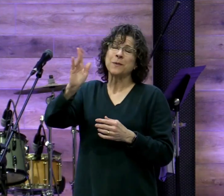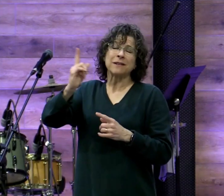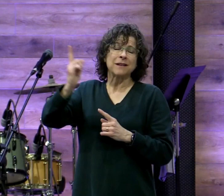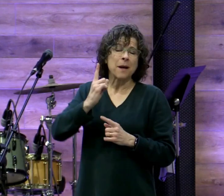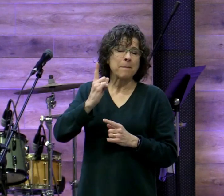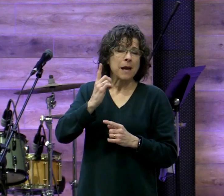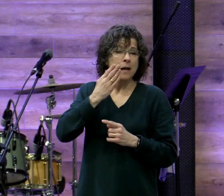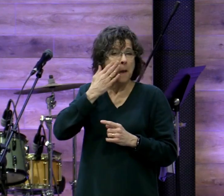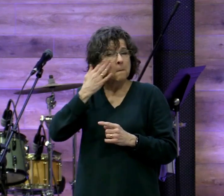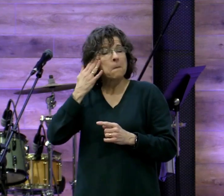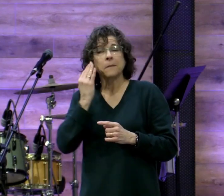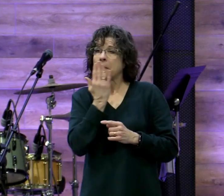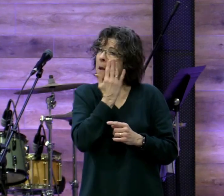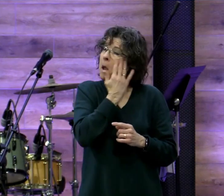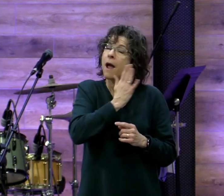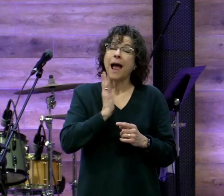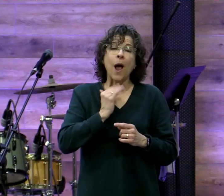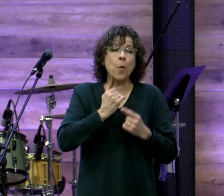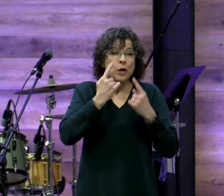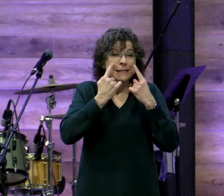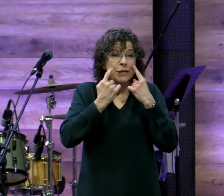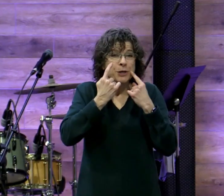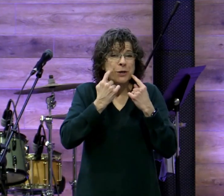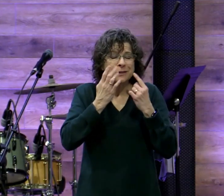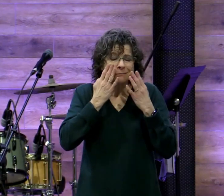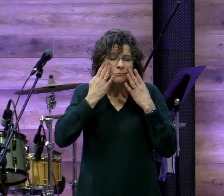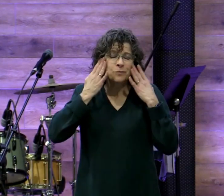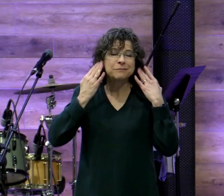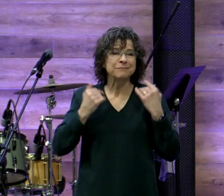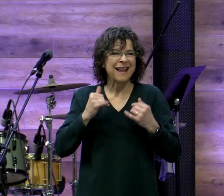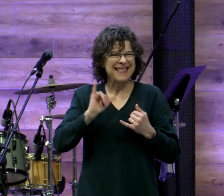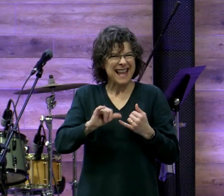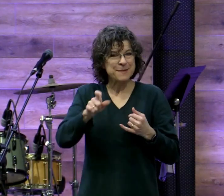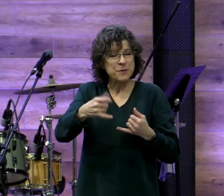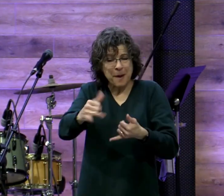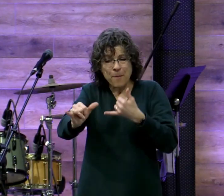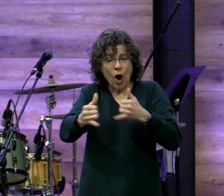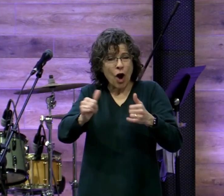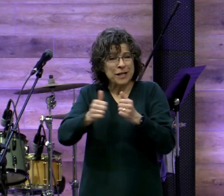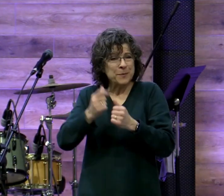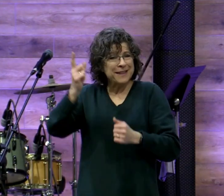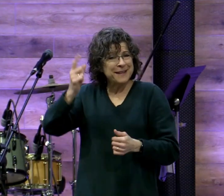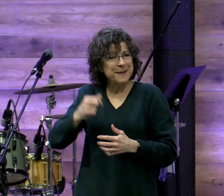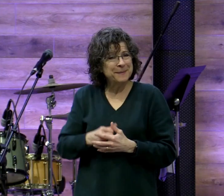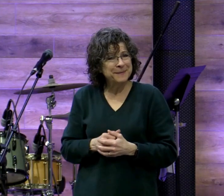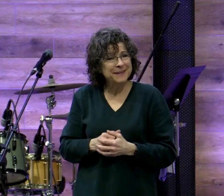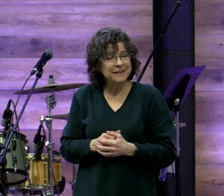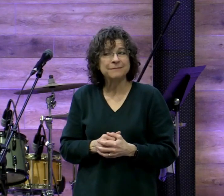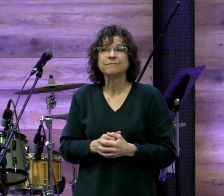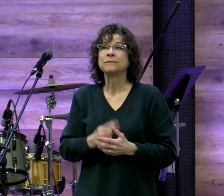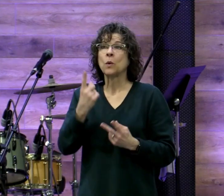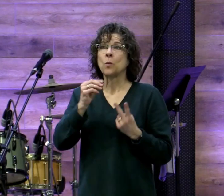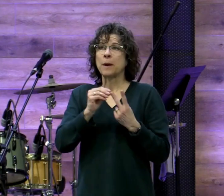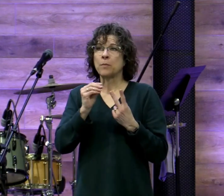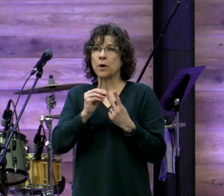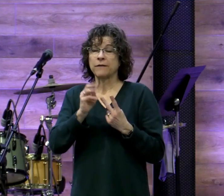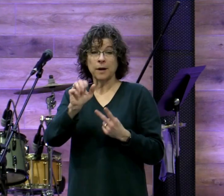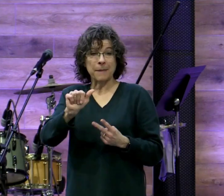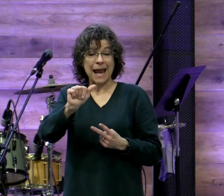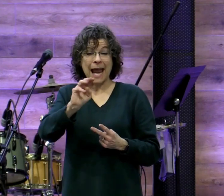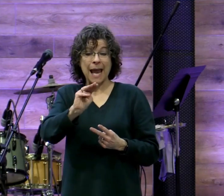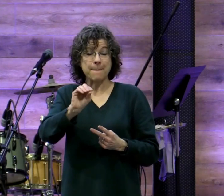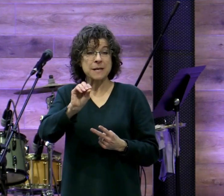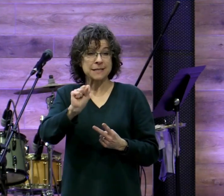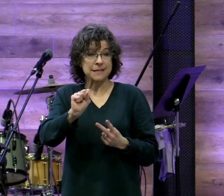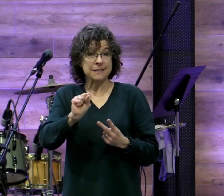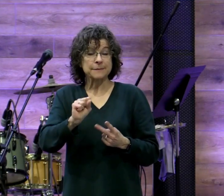is pictured as a feast, as a party. One more promise from Amos chapter 9. Behold, the days are coming, verse 13,